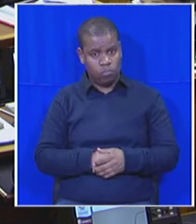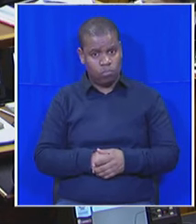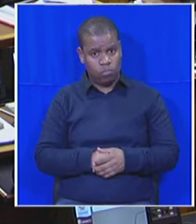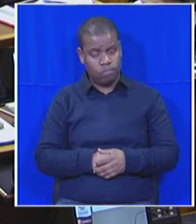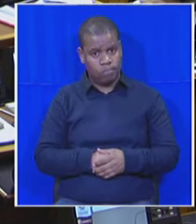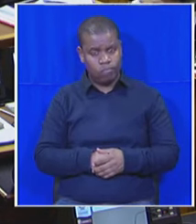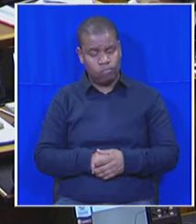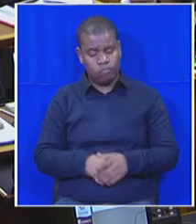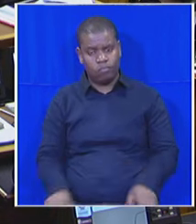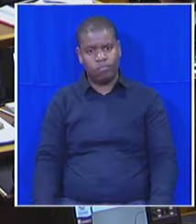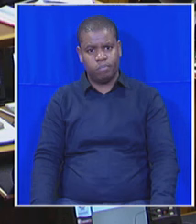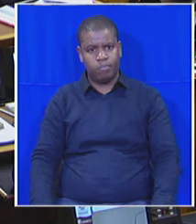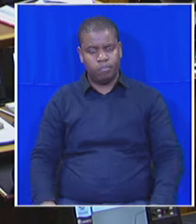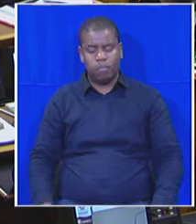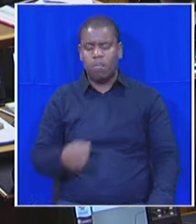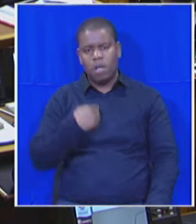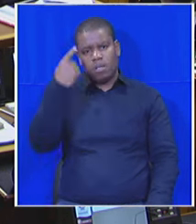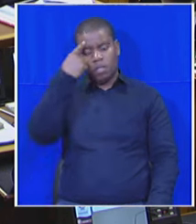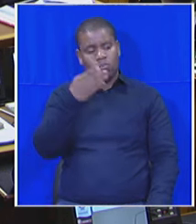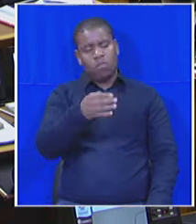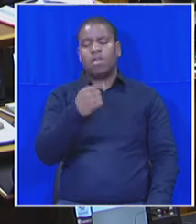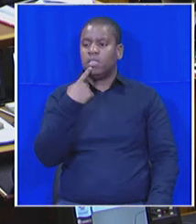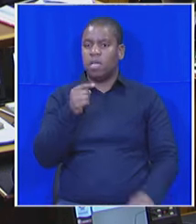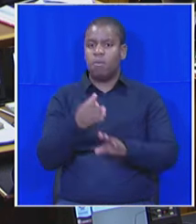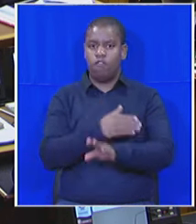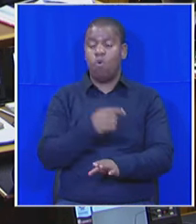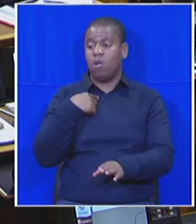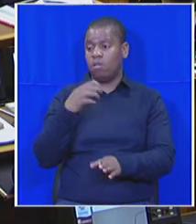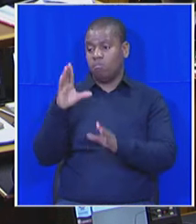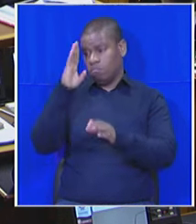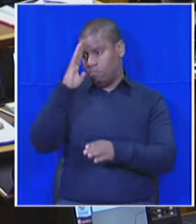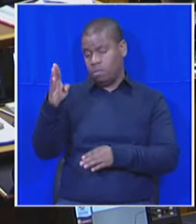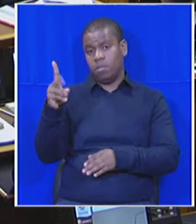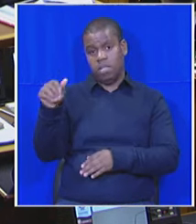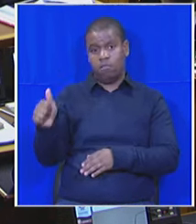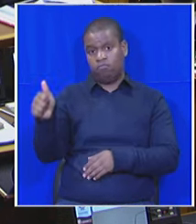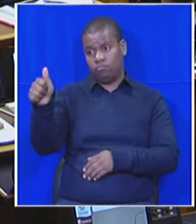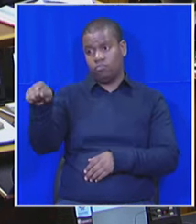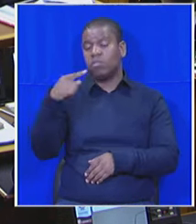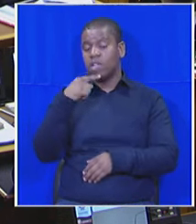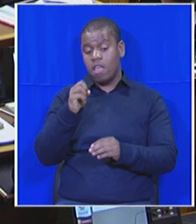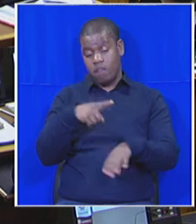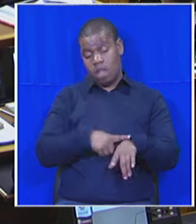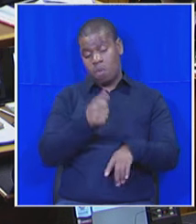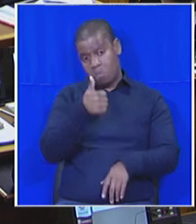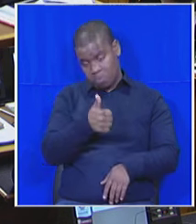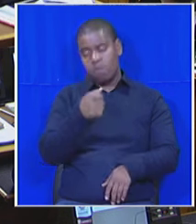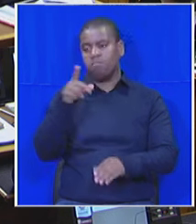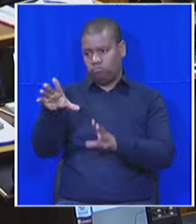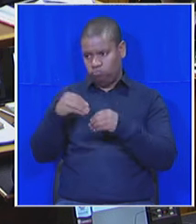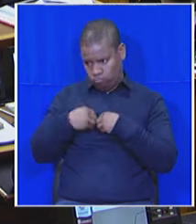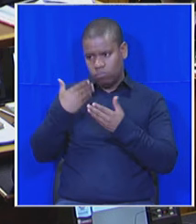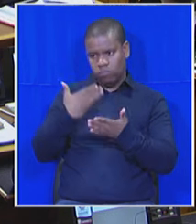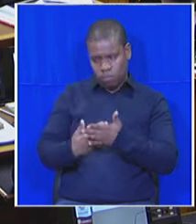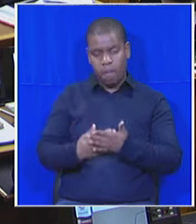think Honorable Imam has indicated to the Chief Whip of the DA that he will take a question when he has time. Okay. And he